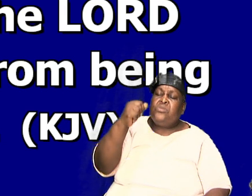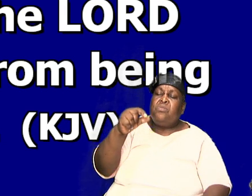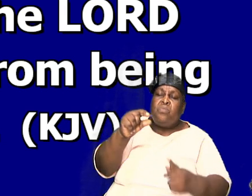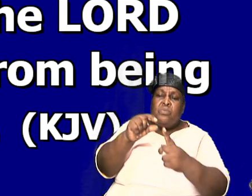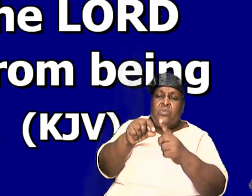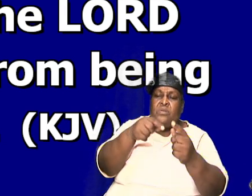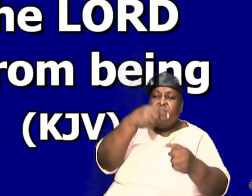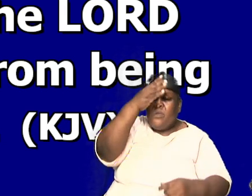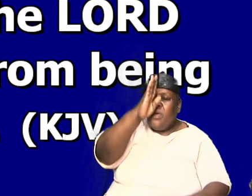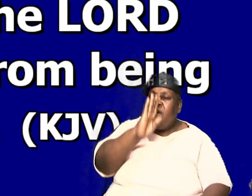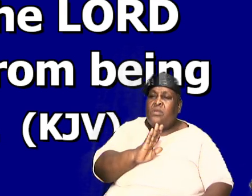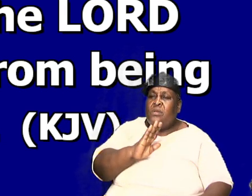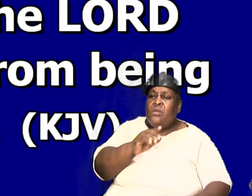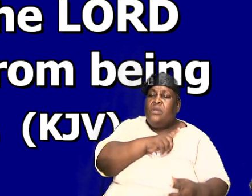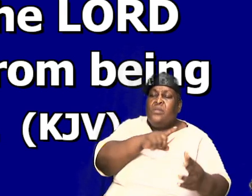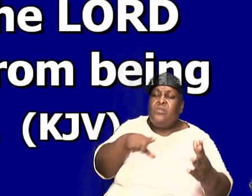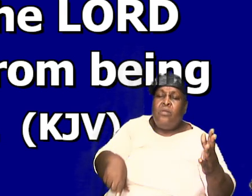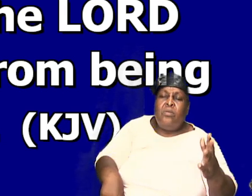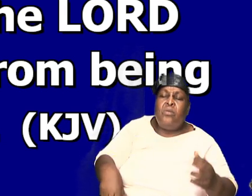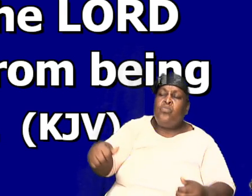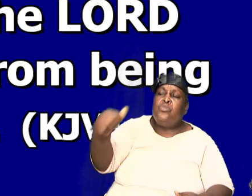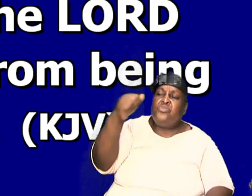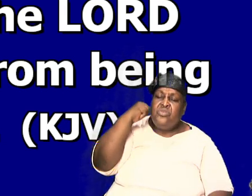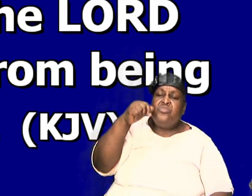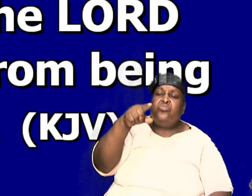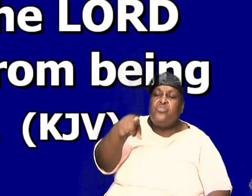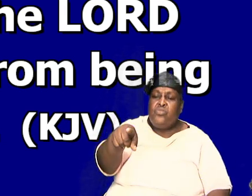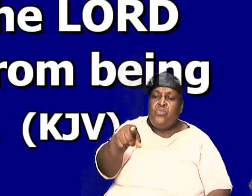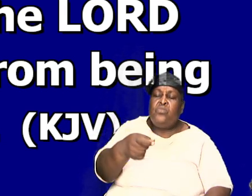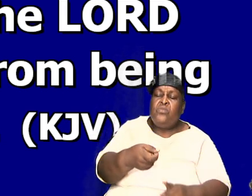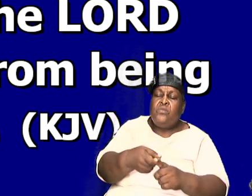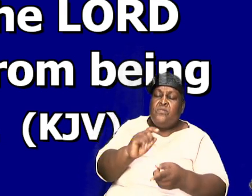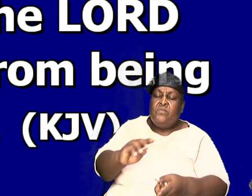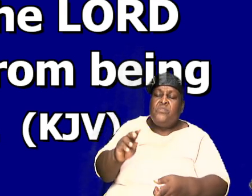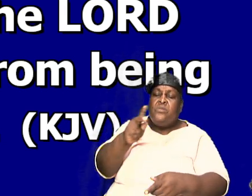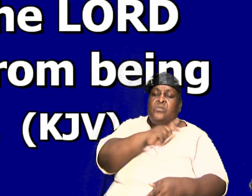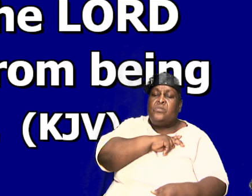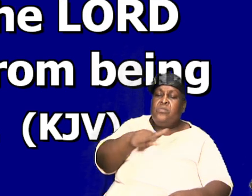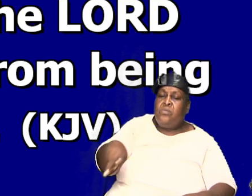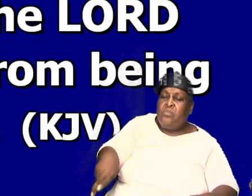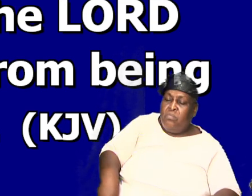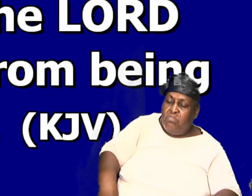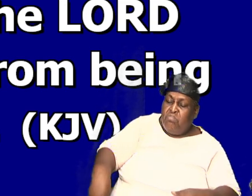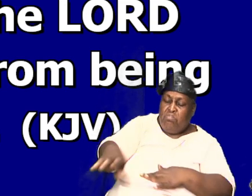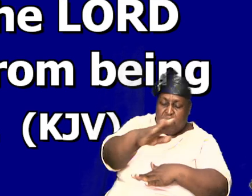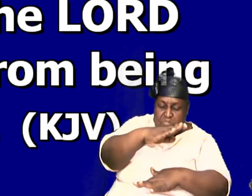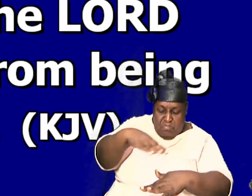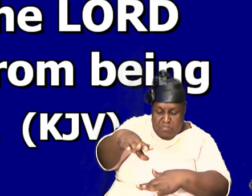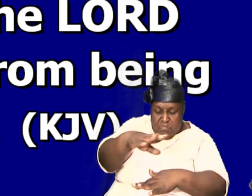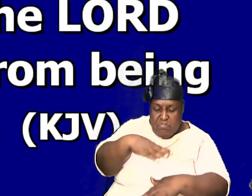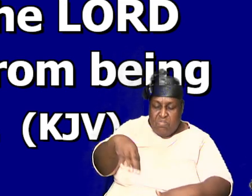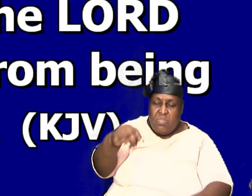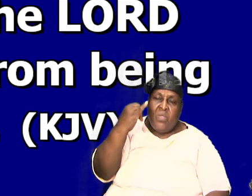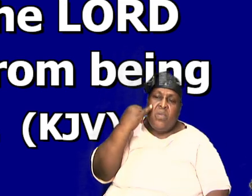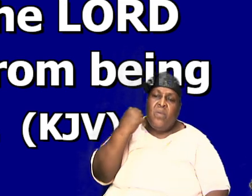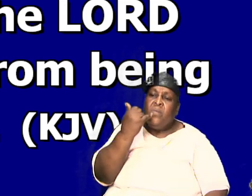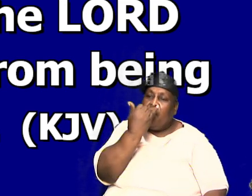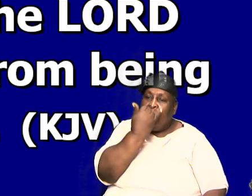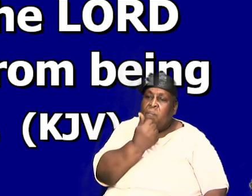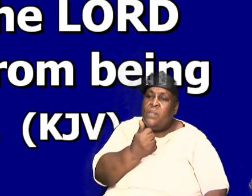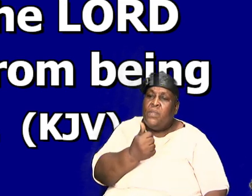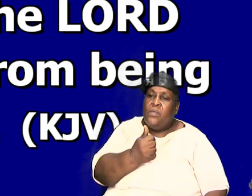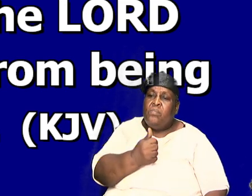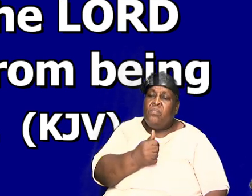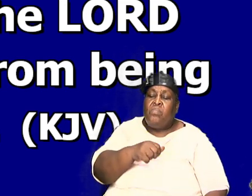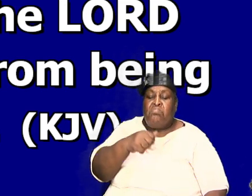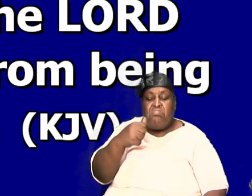Lord, and the Lord hath rejected me from being king over Israel. You know,